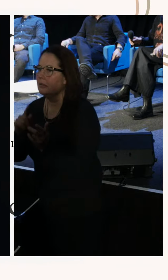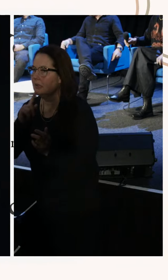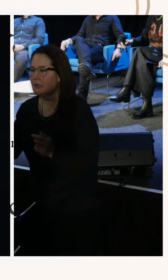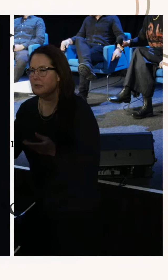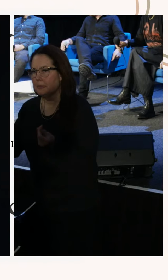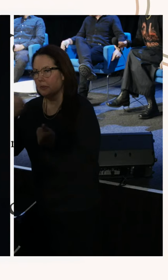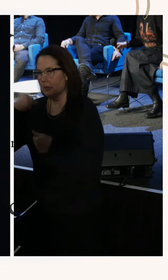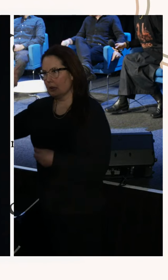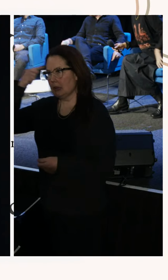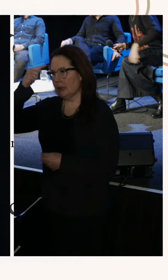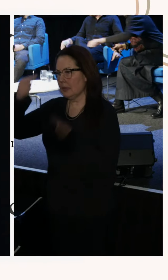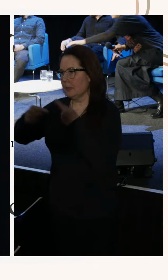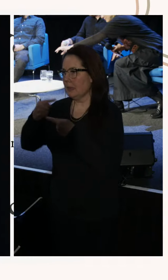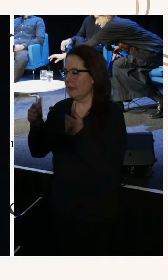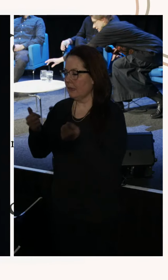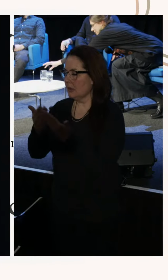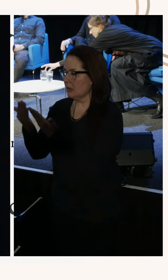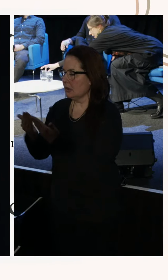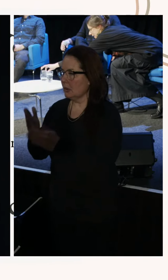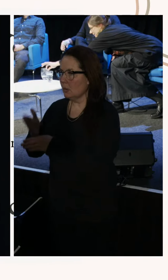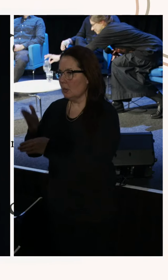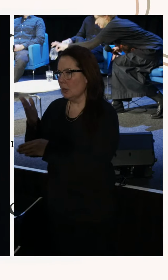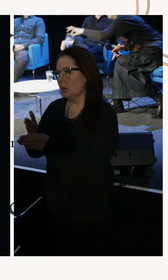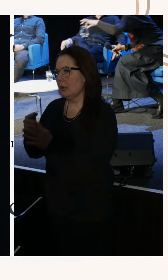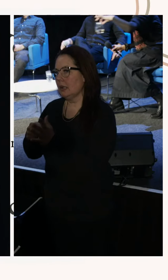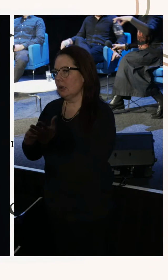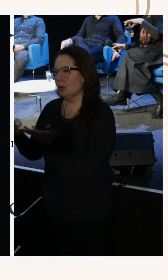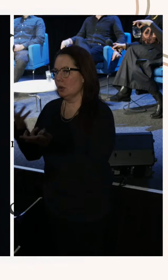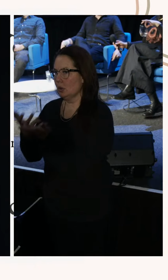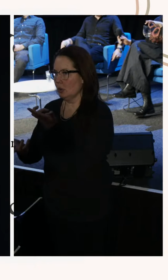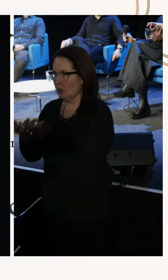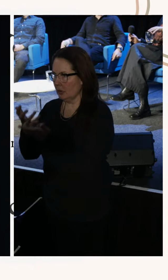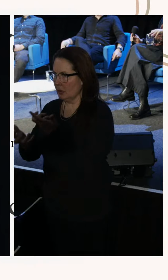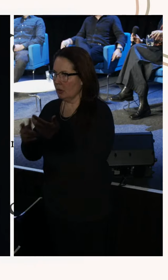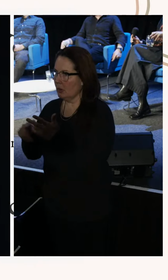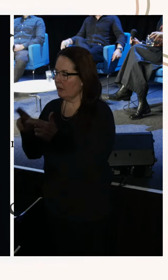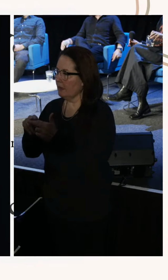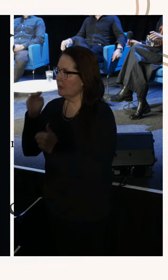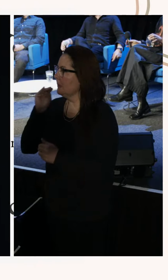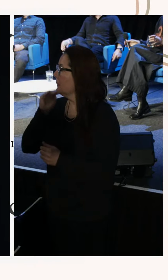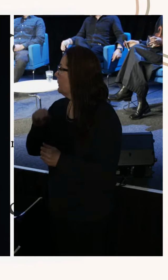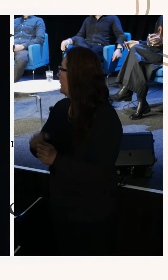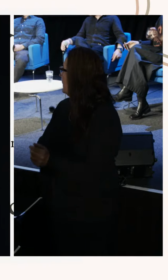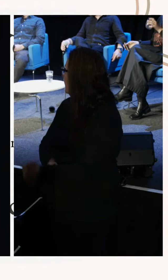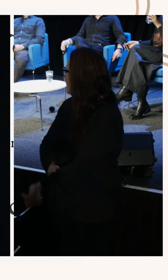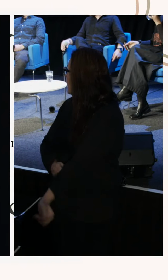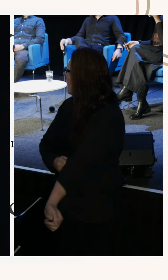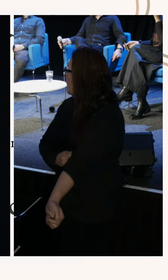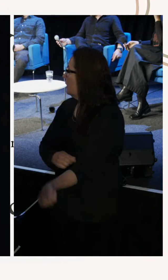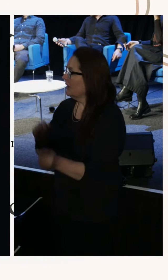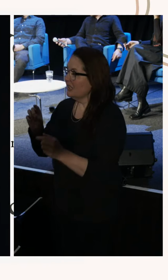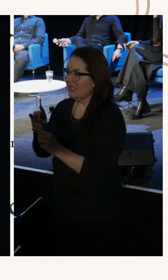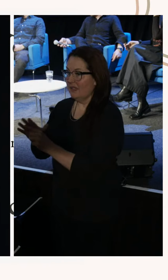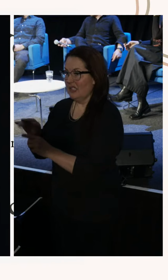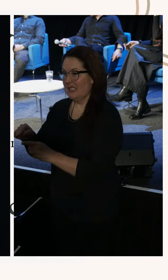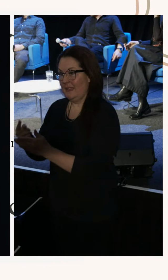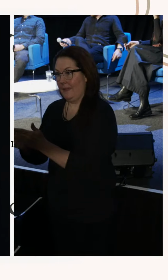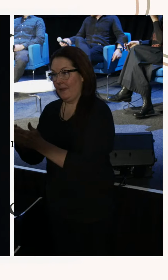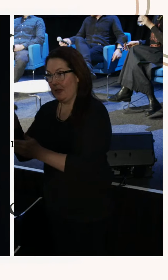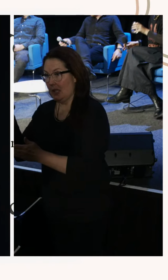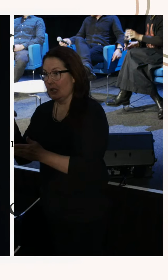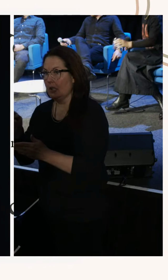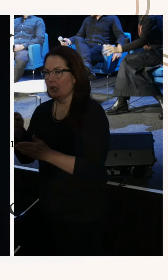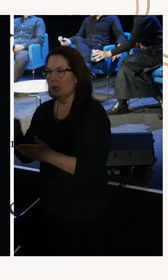thinking about after starting work at the University of Melbourne and being at an event where some